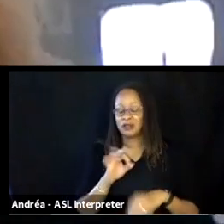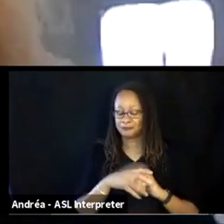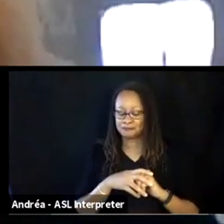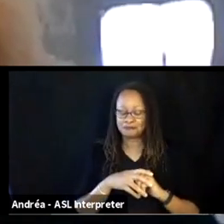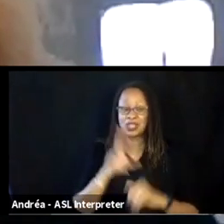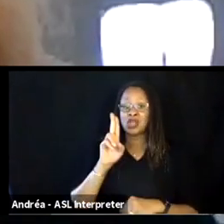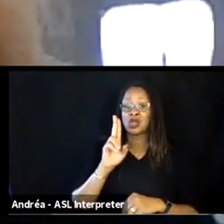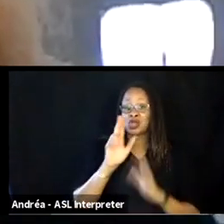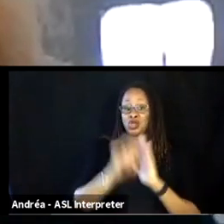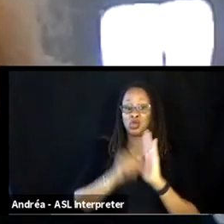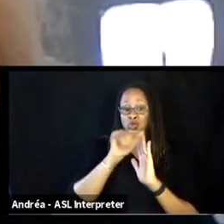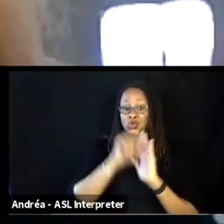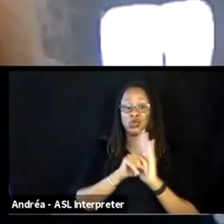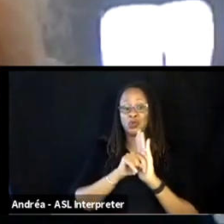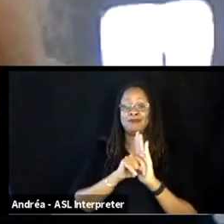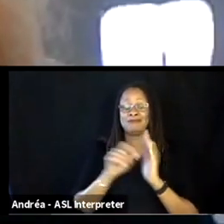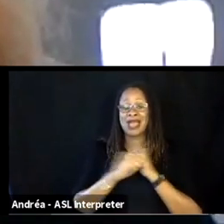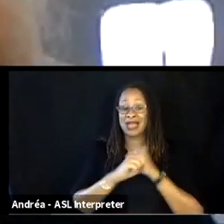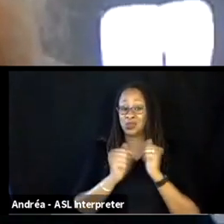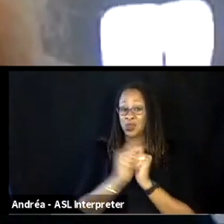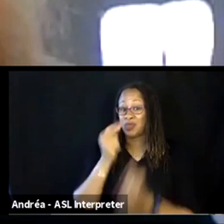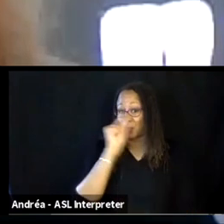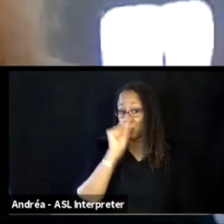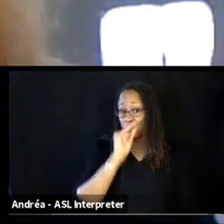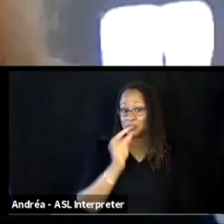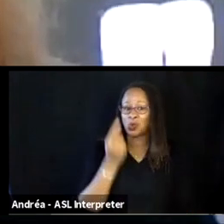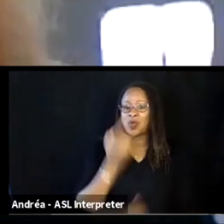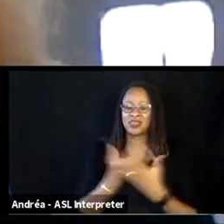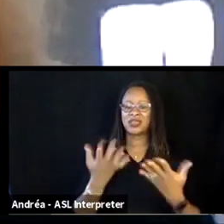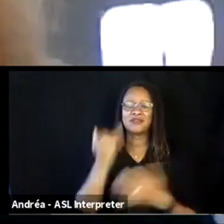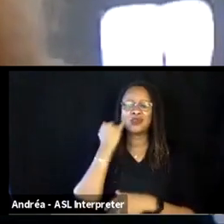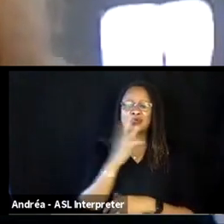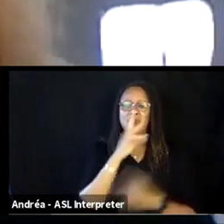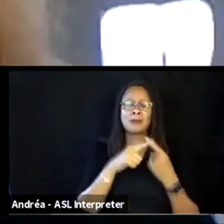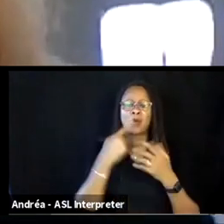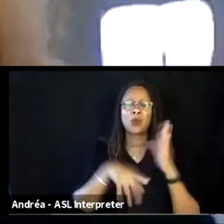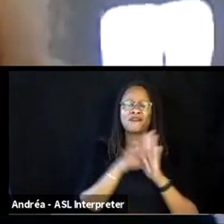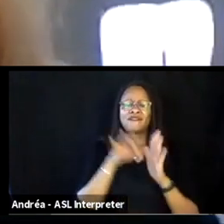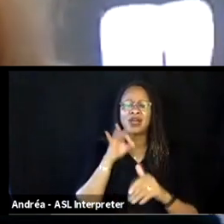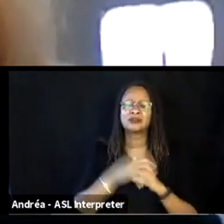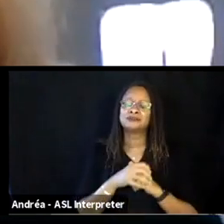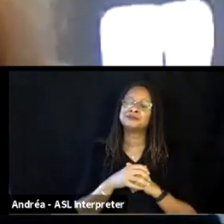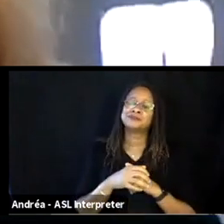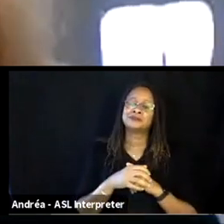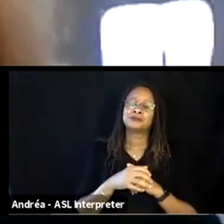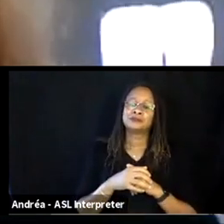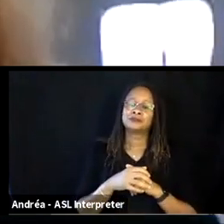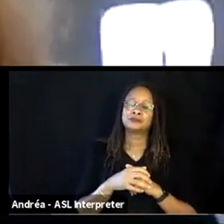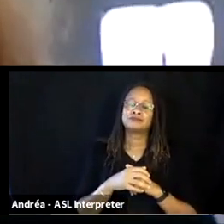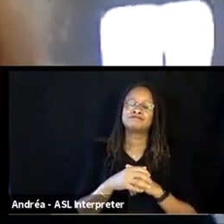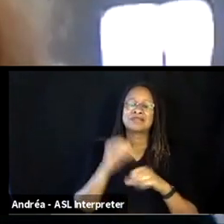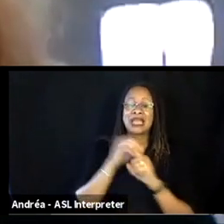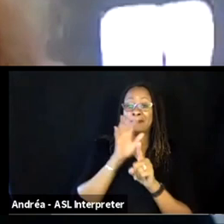YouTube ads with Google. And mm-hmm. I think one of the things, I was wondering if you could talk about what we found out about the